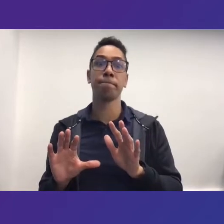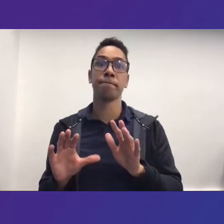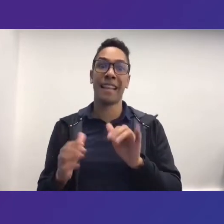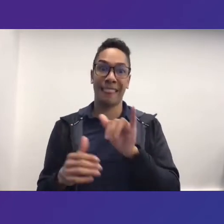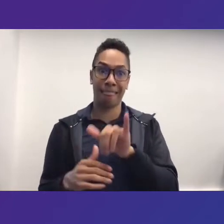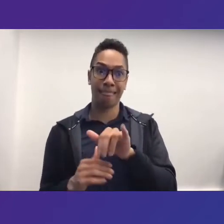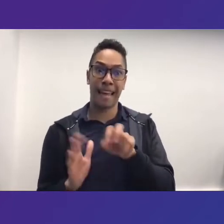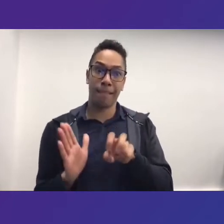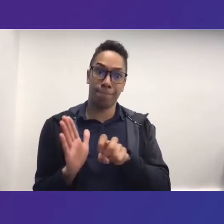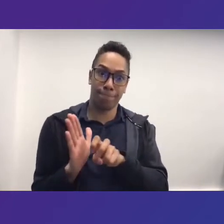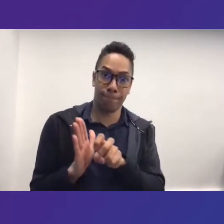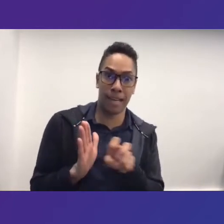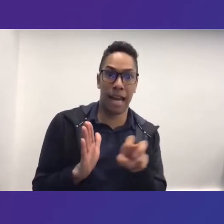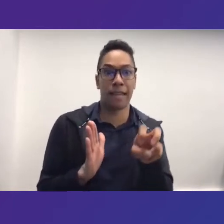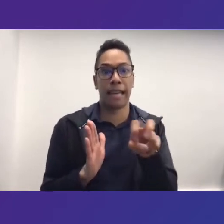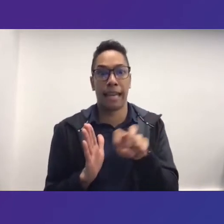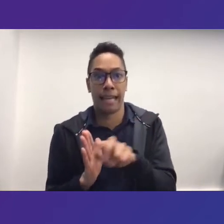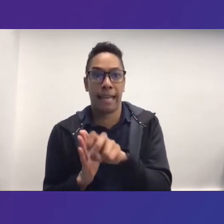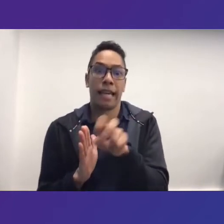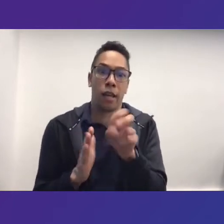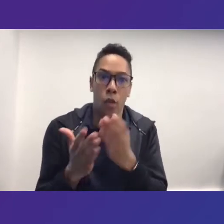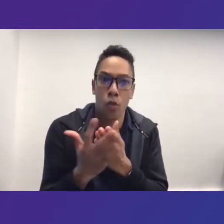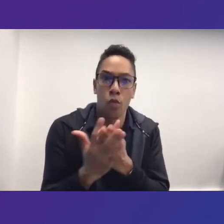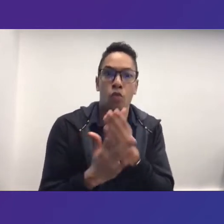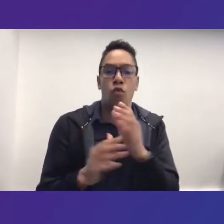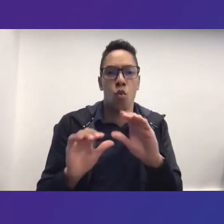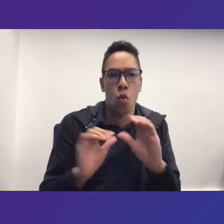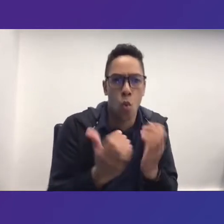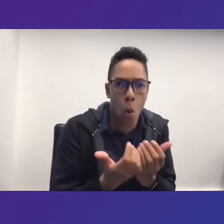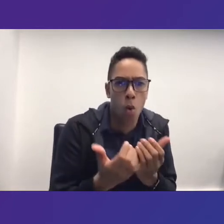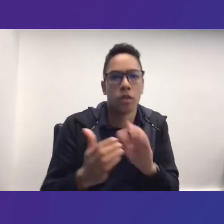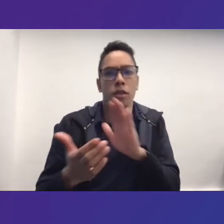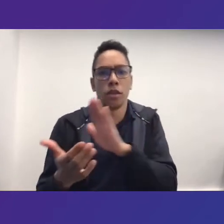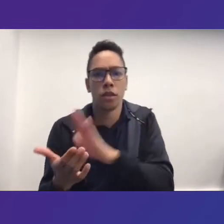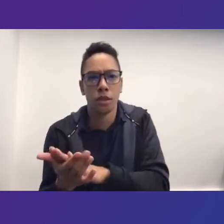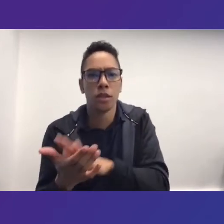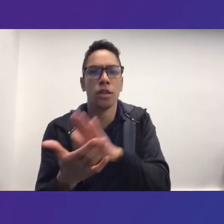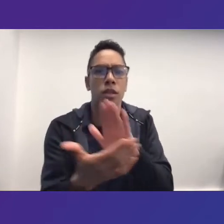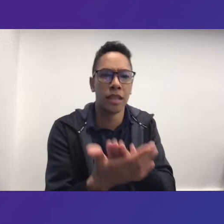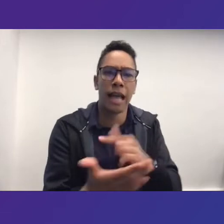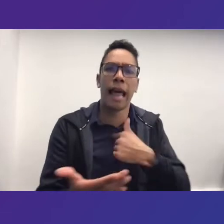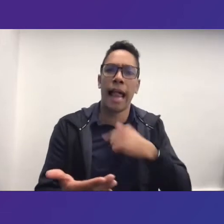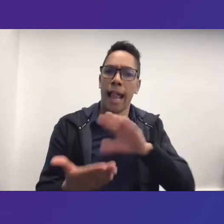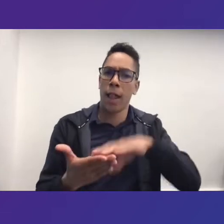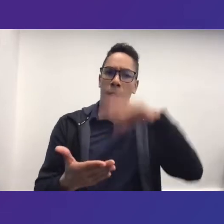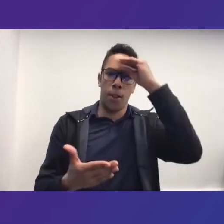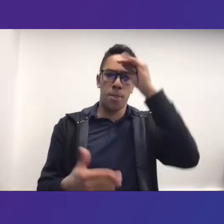navigating through a course here and there, and then starting to realize that the skills that I had